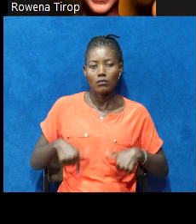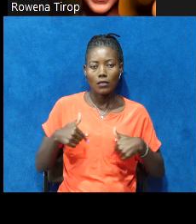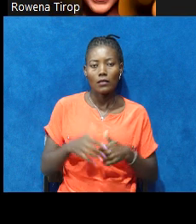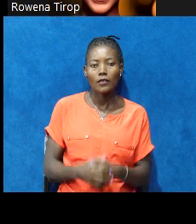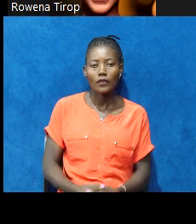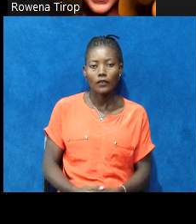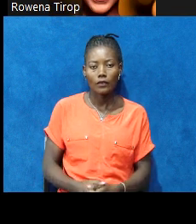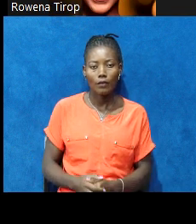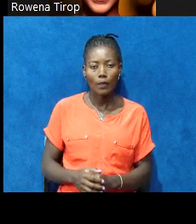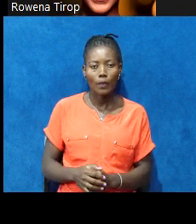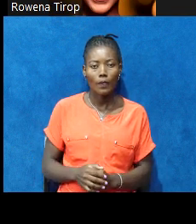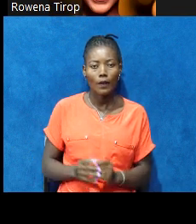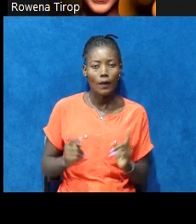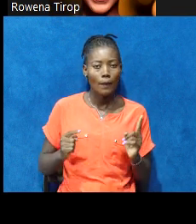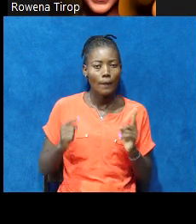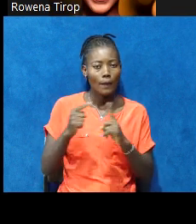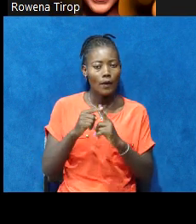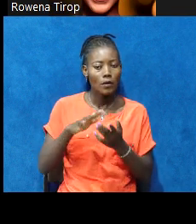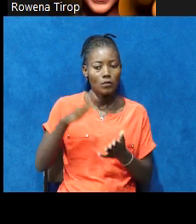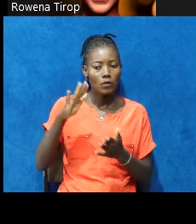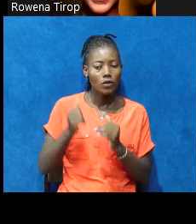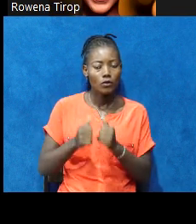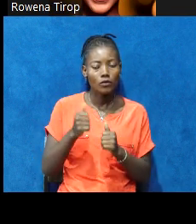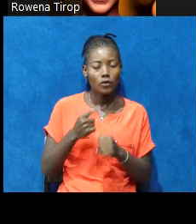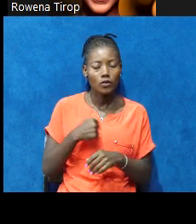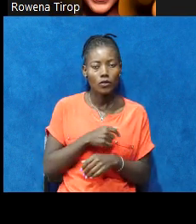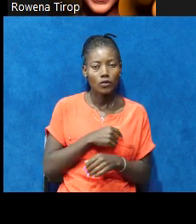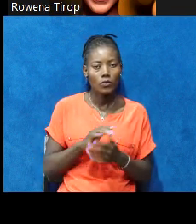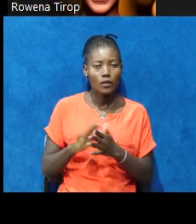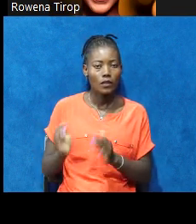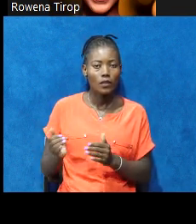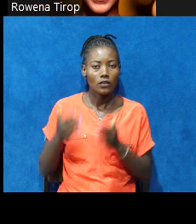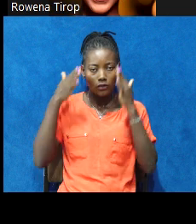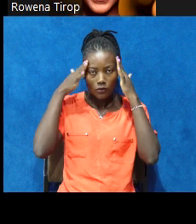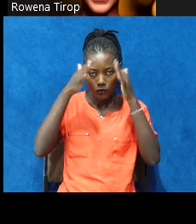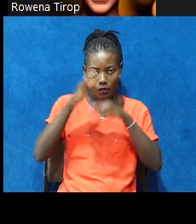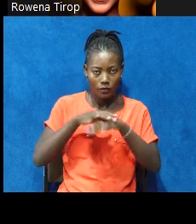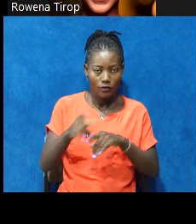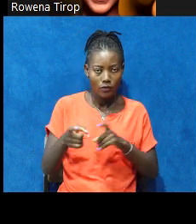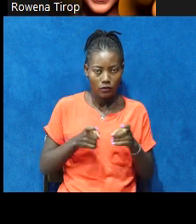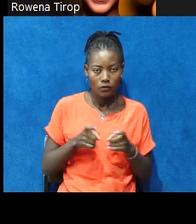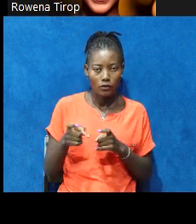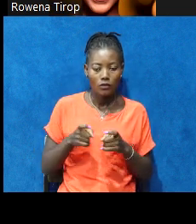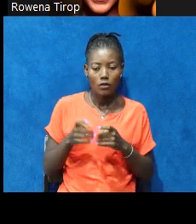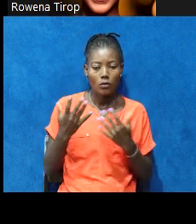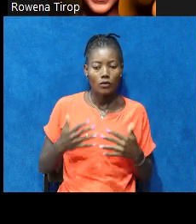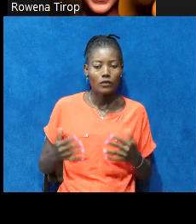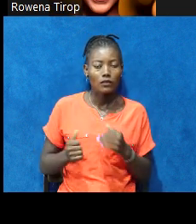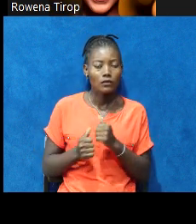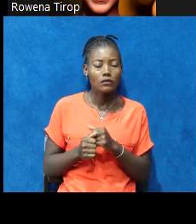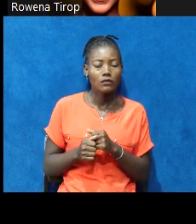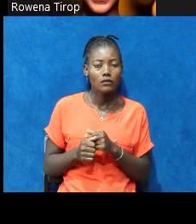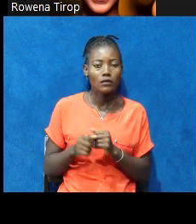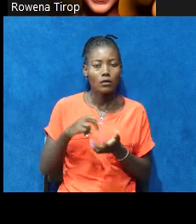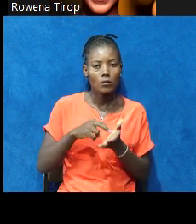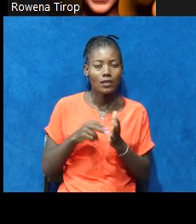life. The main things would lead you to focusing on is focusing on your controllables. These are the things